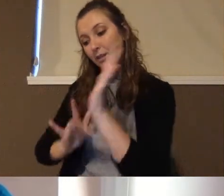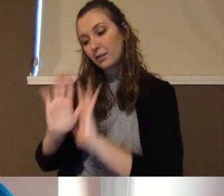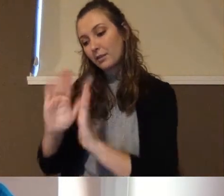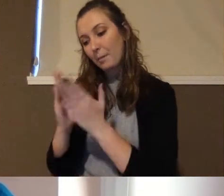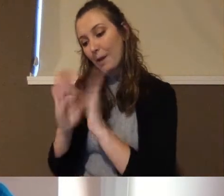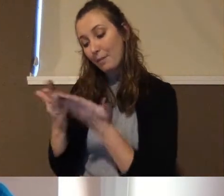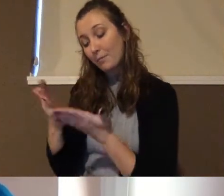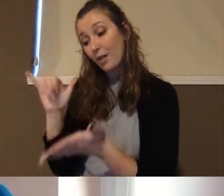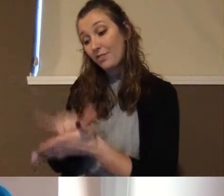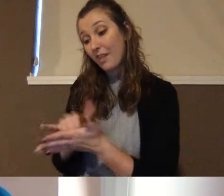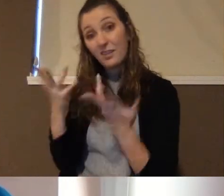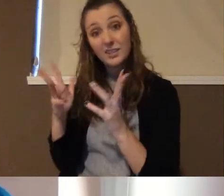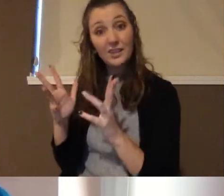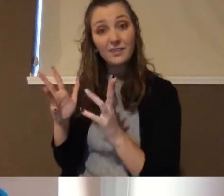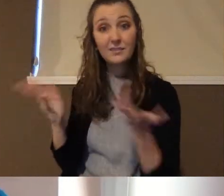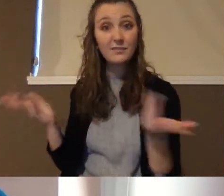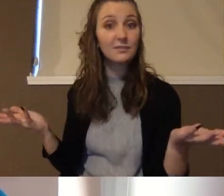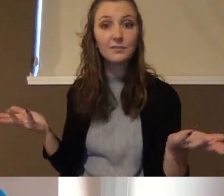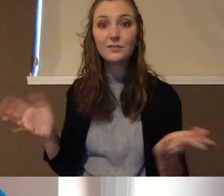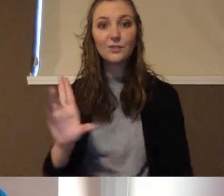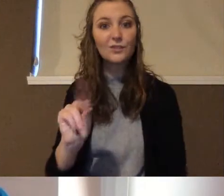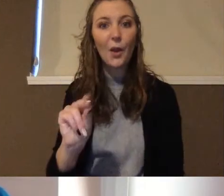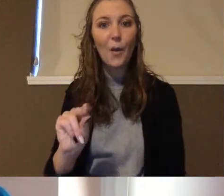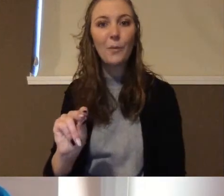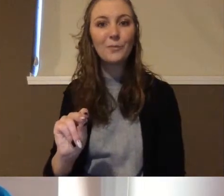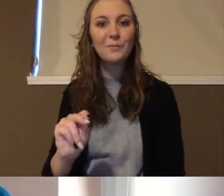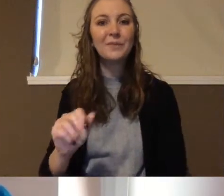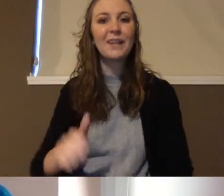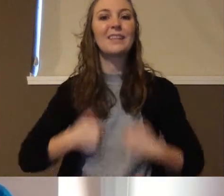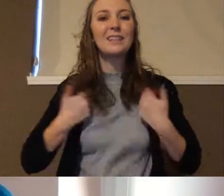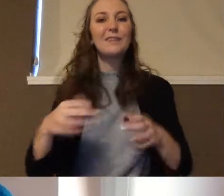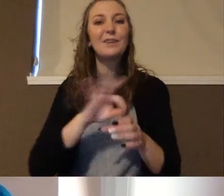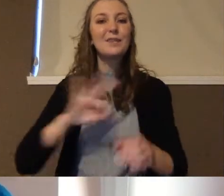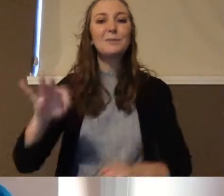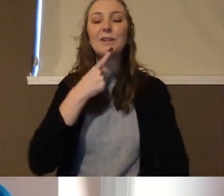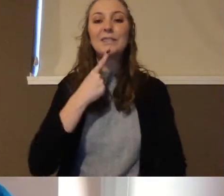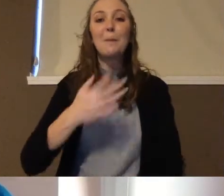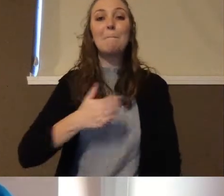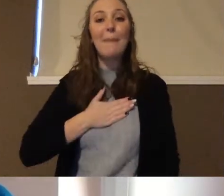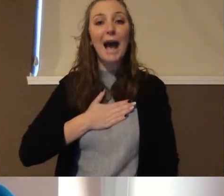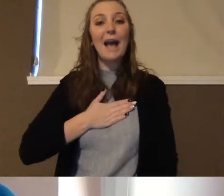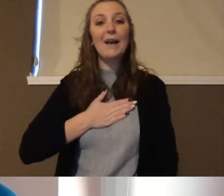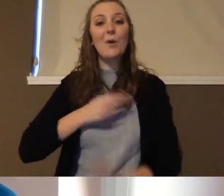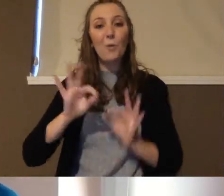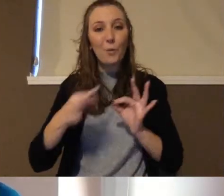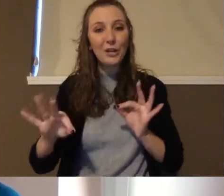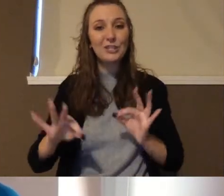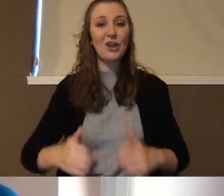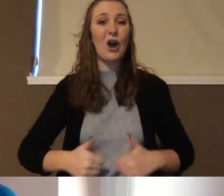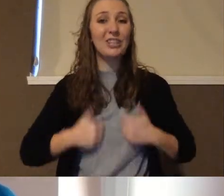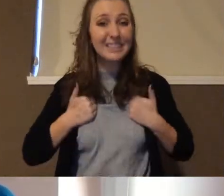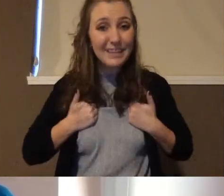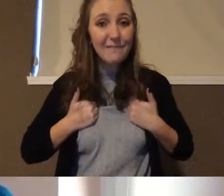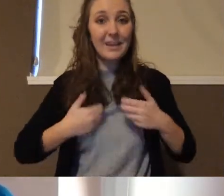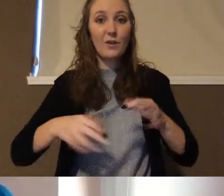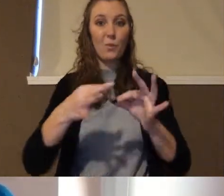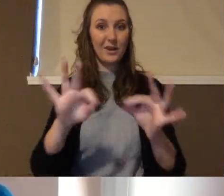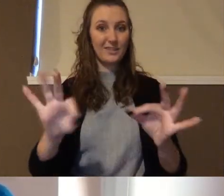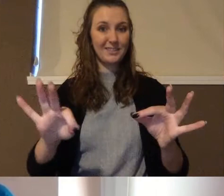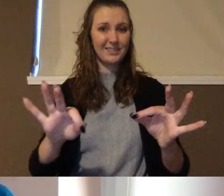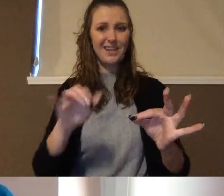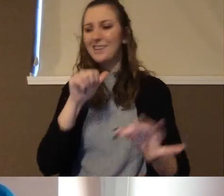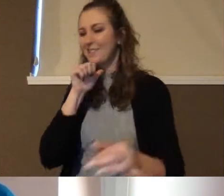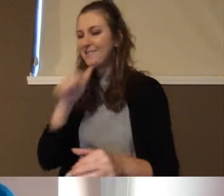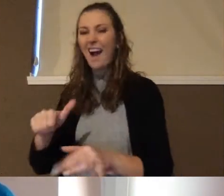me just by looking at what's in the Bible and saying that's all you need to know.